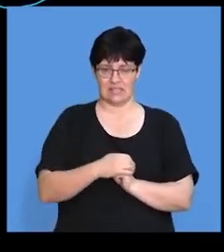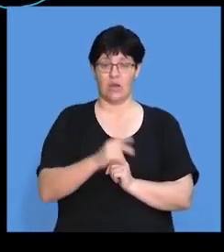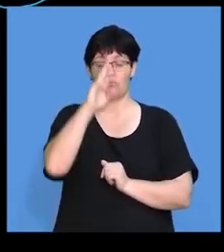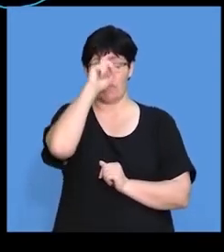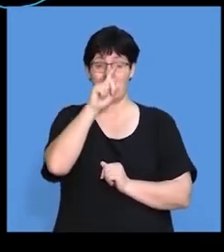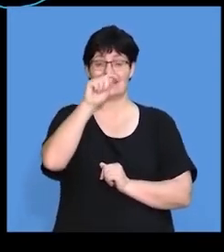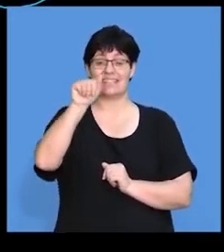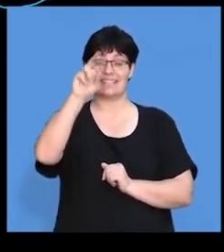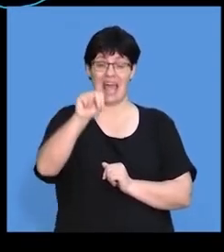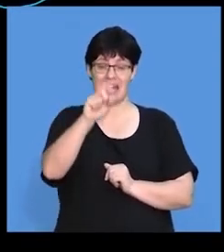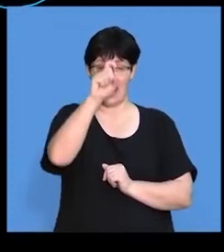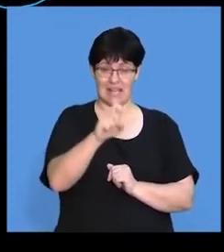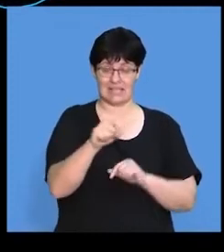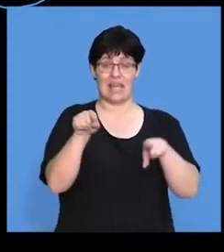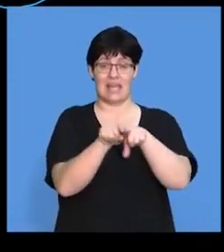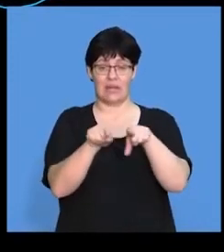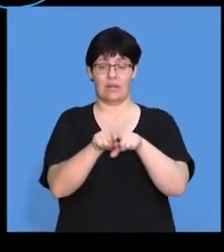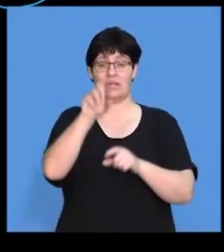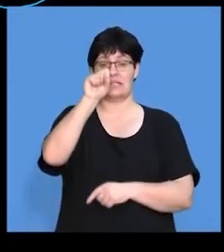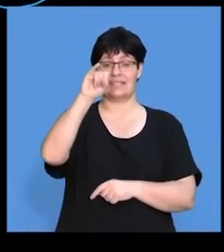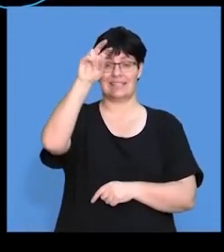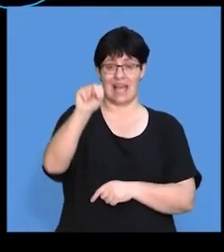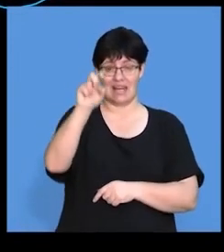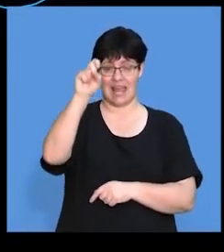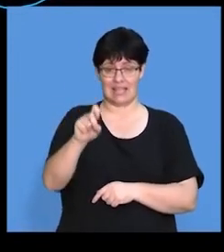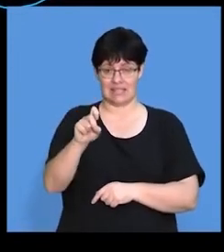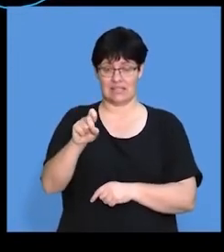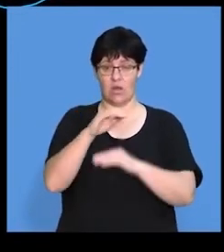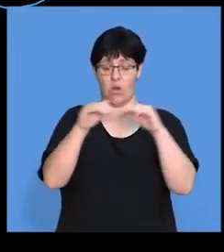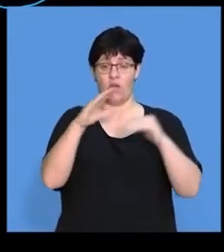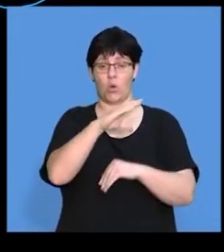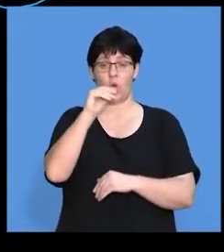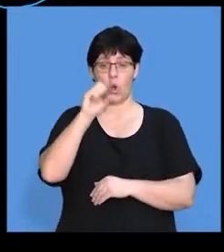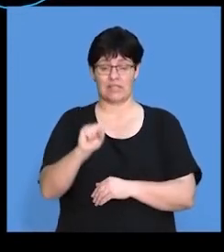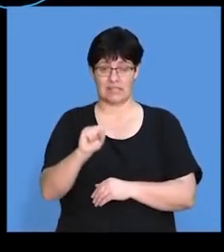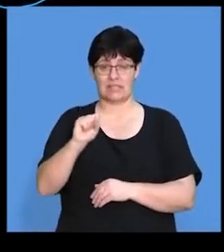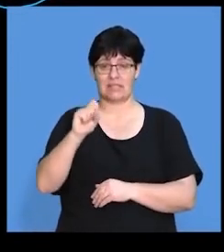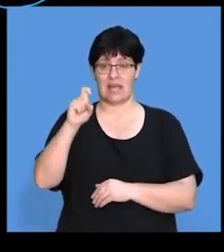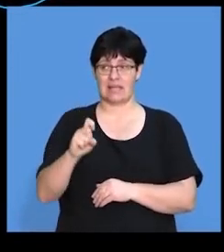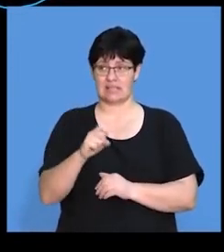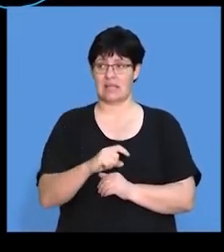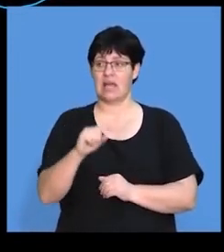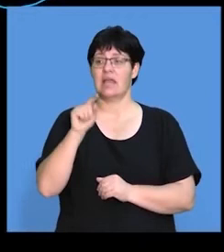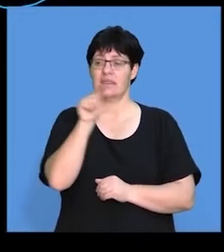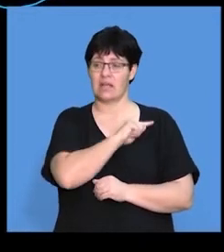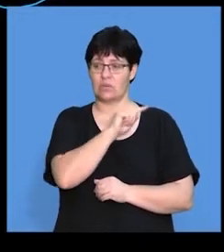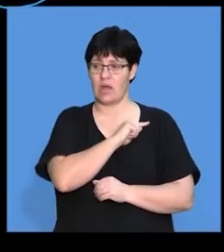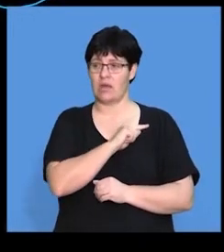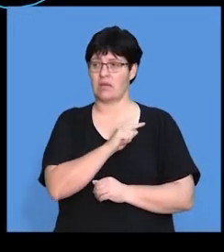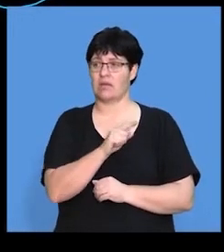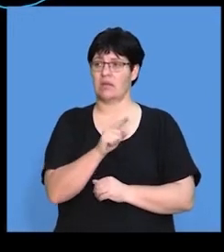Remember that tan x is equal to sine x over cos x. So